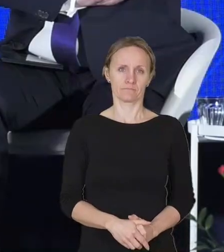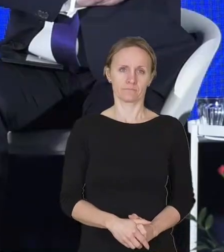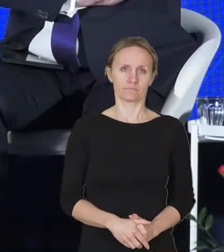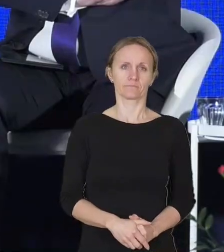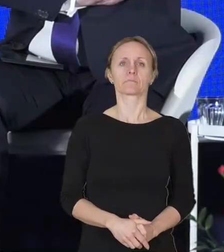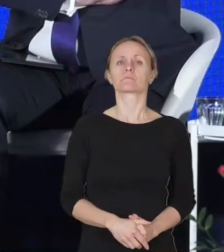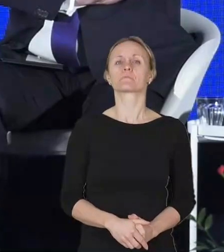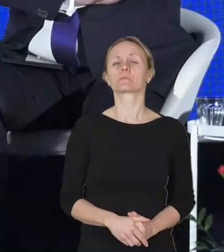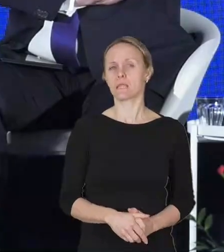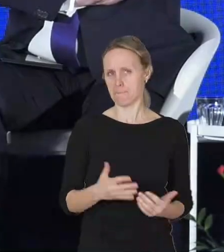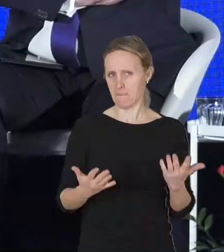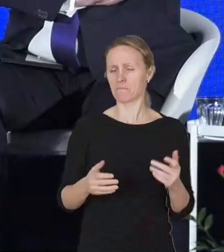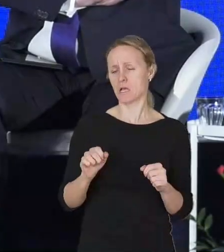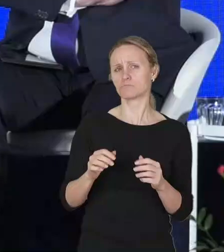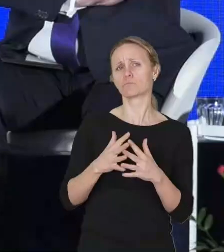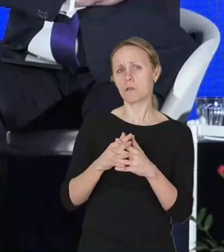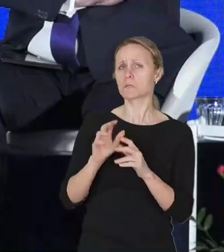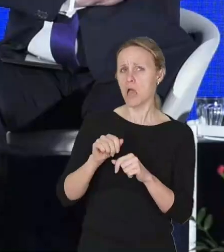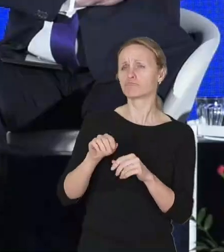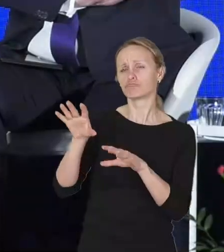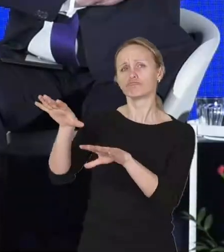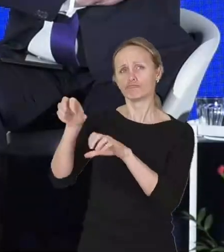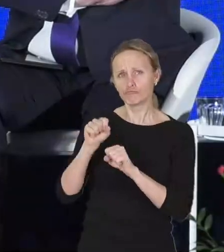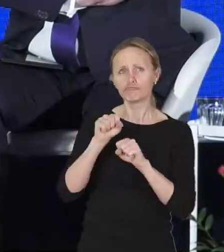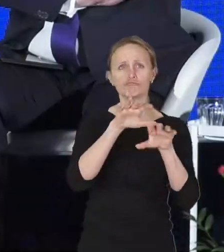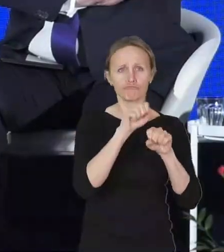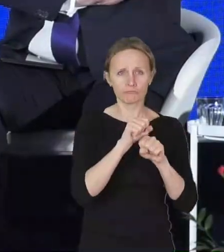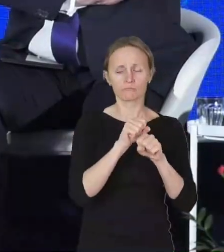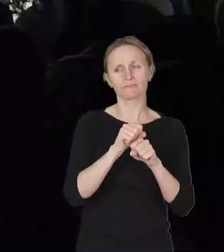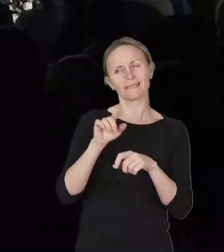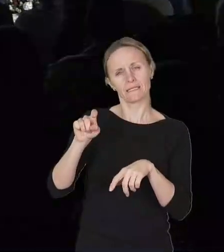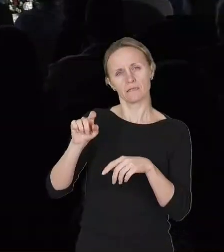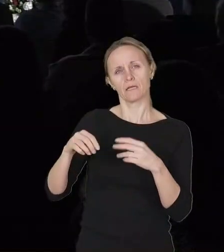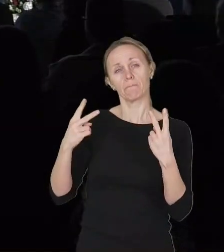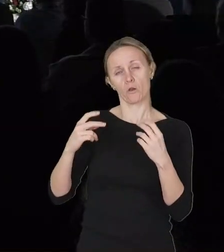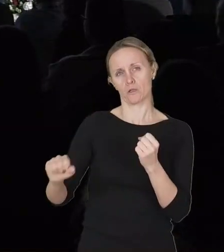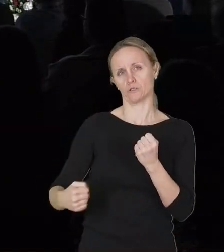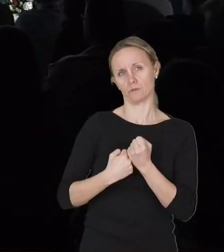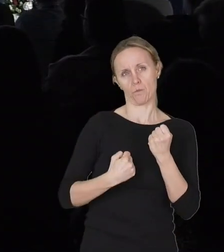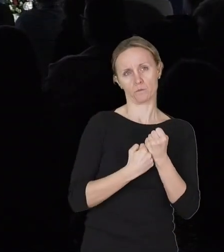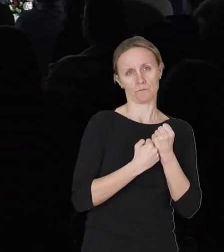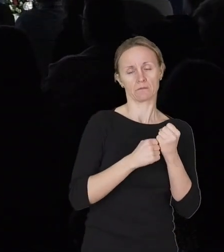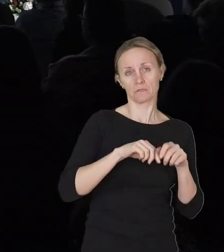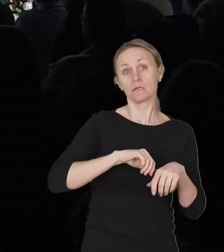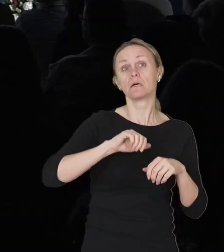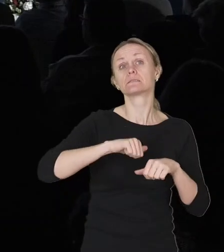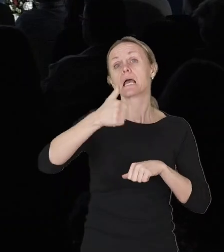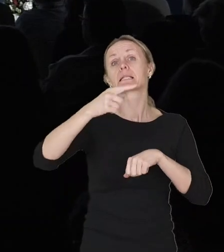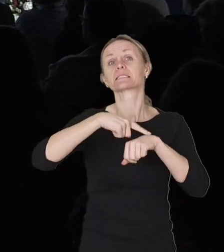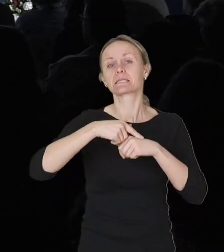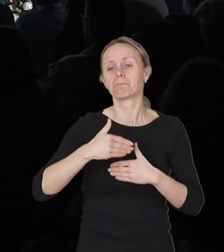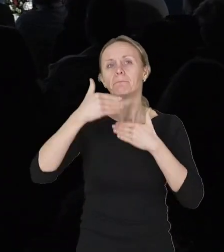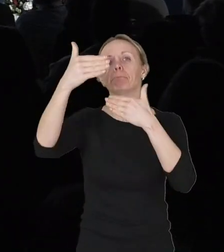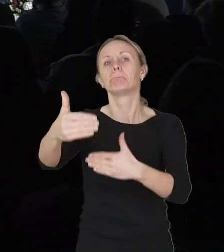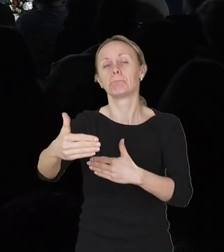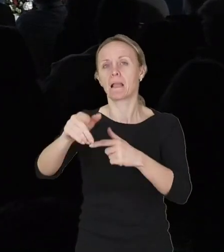next generation companies in the European Union. Thank you so much. With this contribution, we've finished the second round of